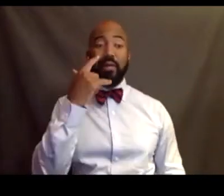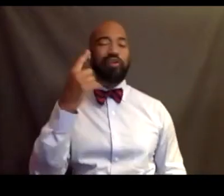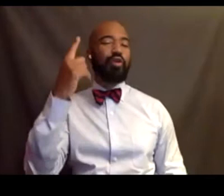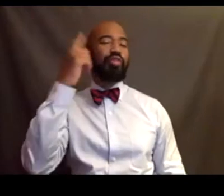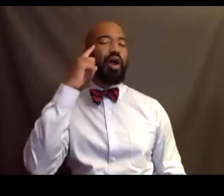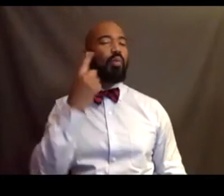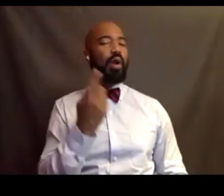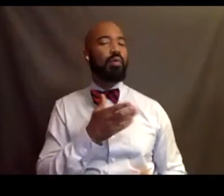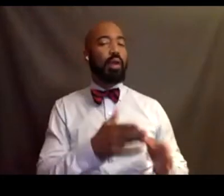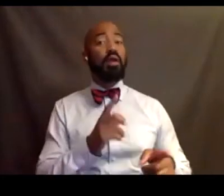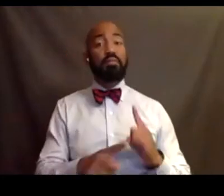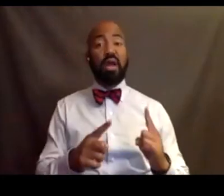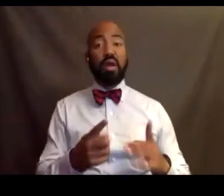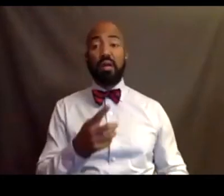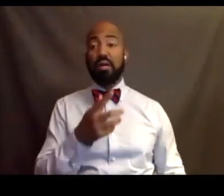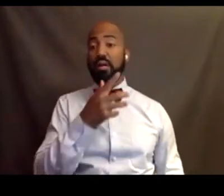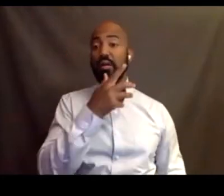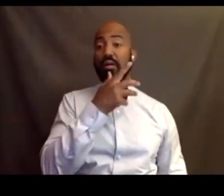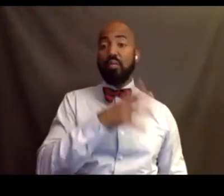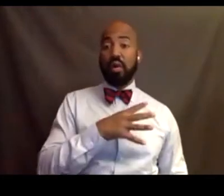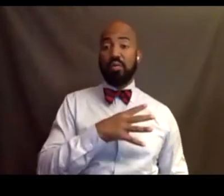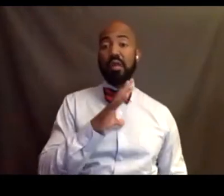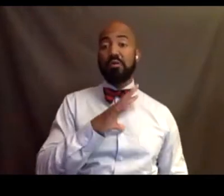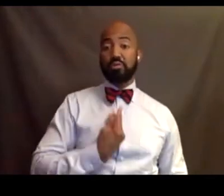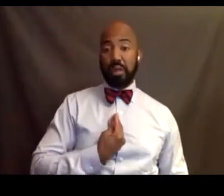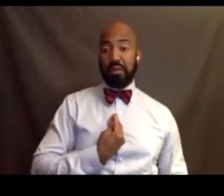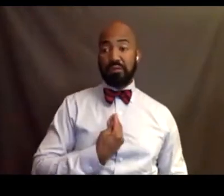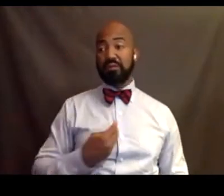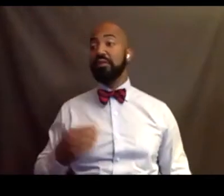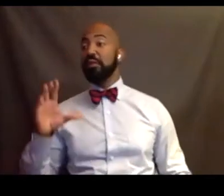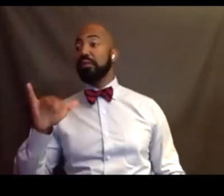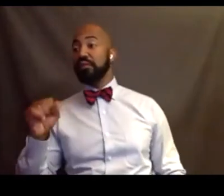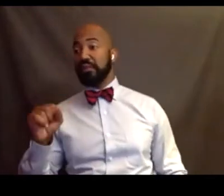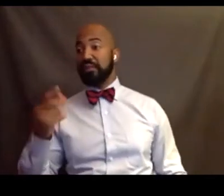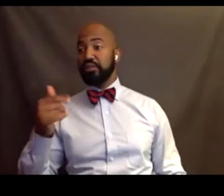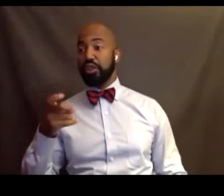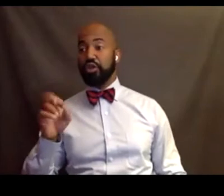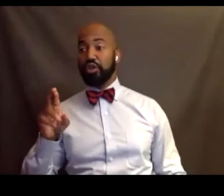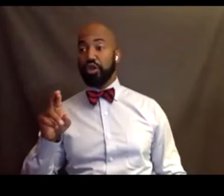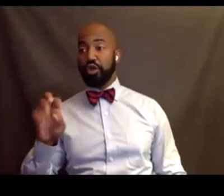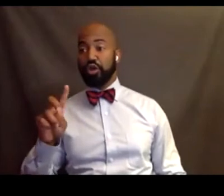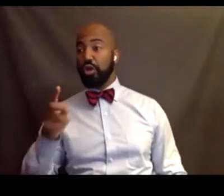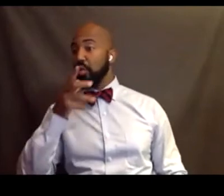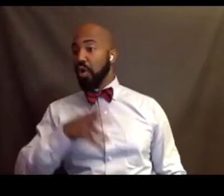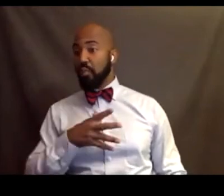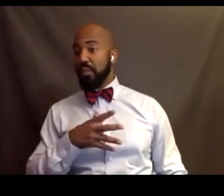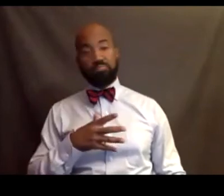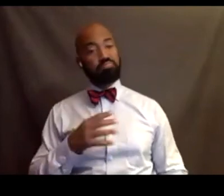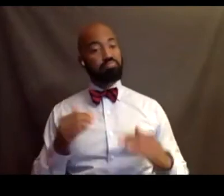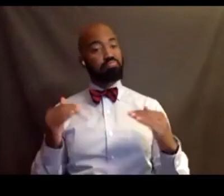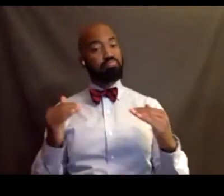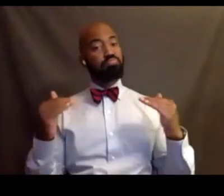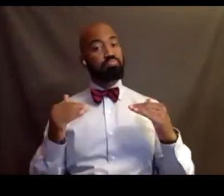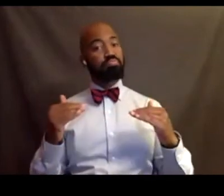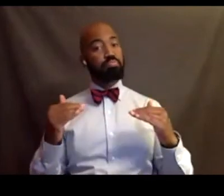are on the same platform as a cisgender woman. And being real or being passable or being all these different things has nothing to do